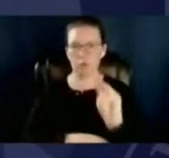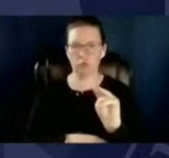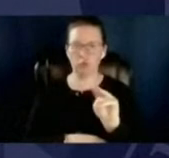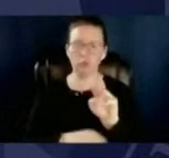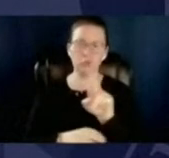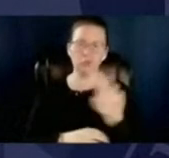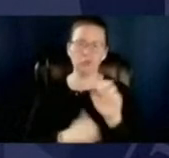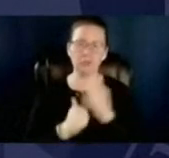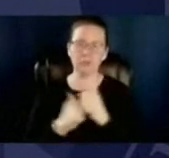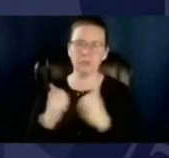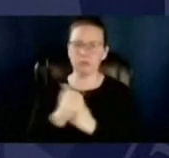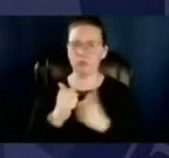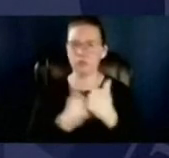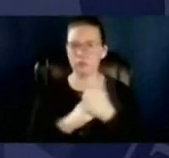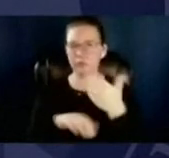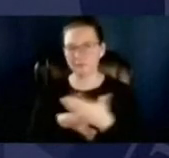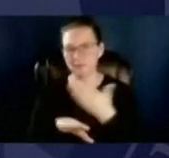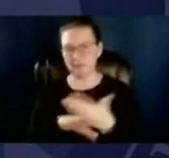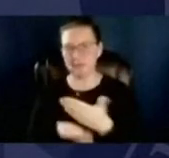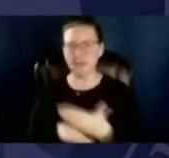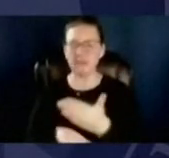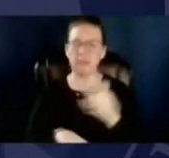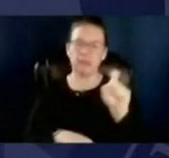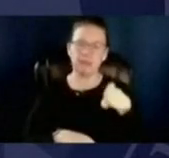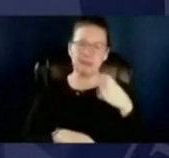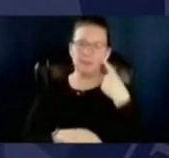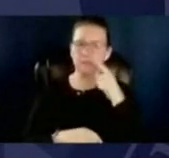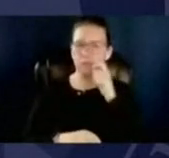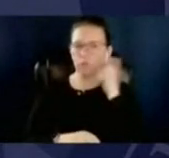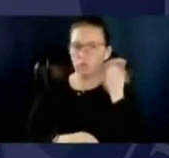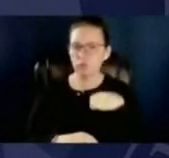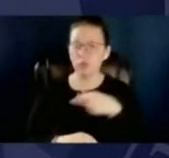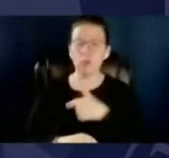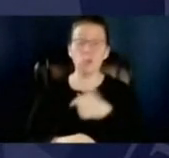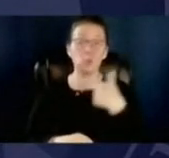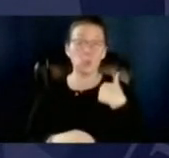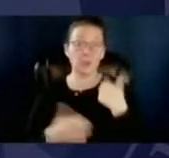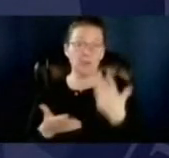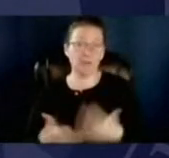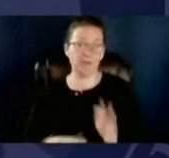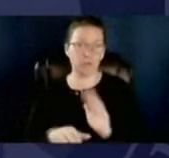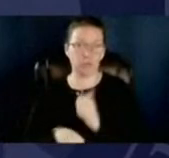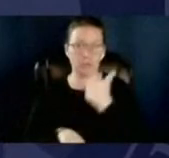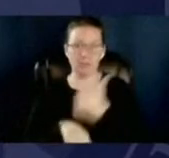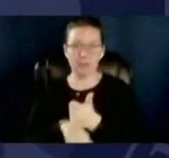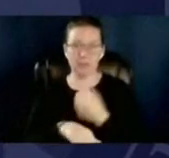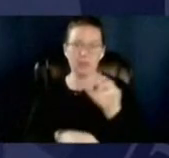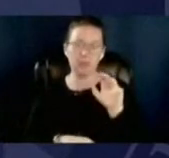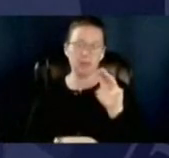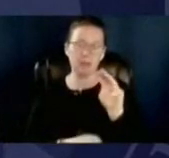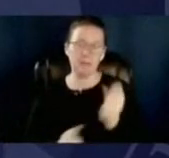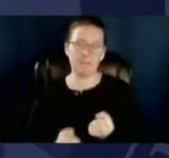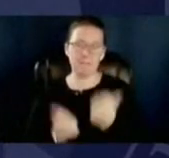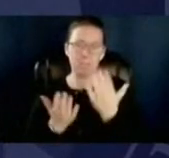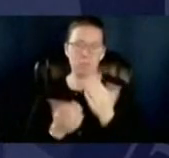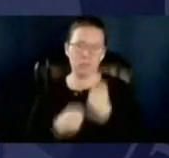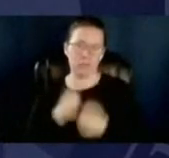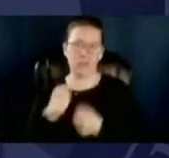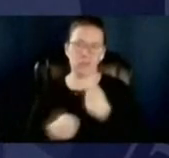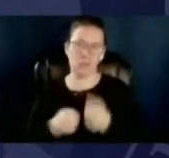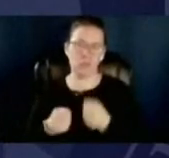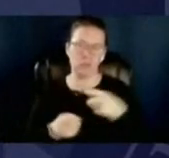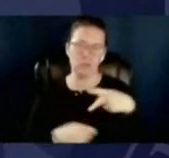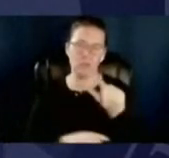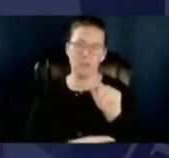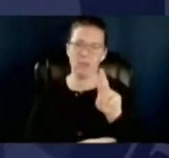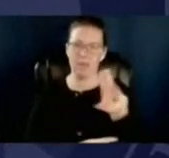Ukraine. We've set up a multi-donor platform that will serve to